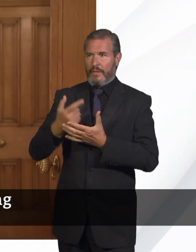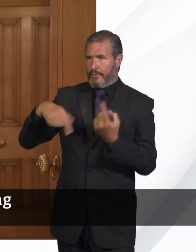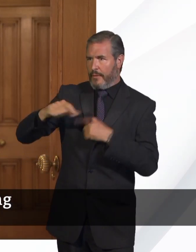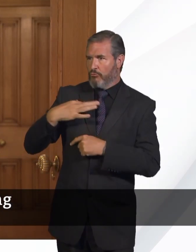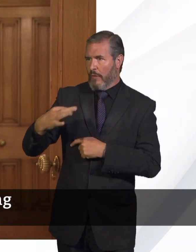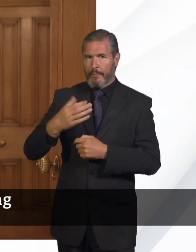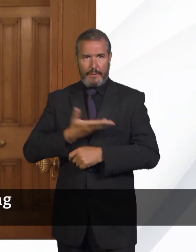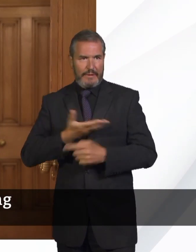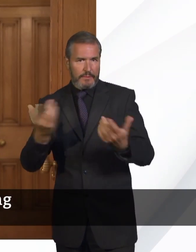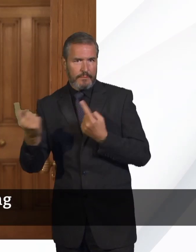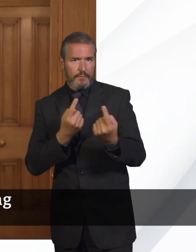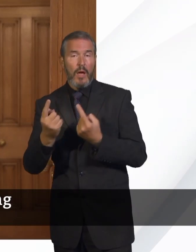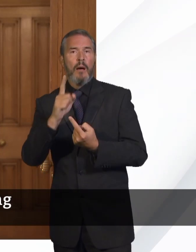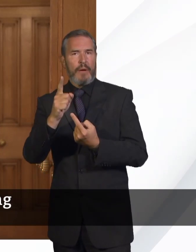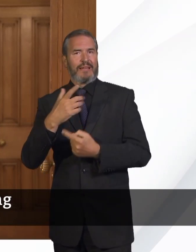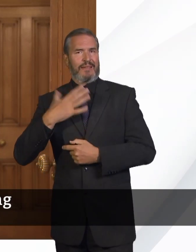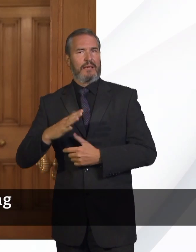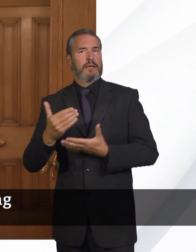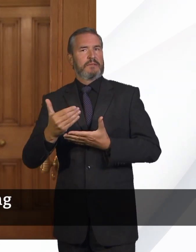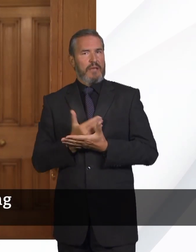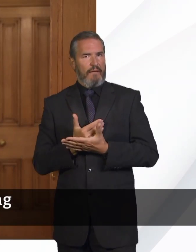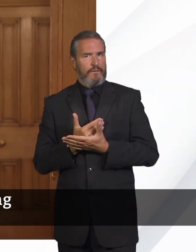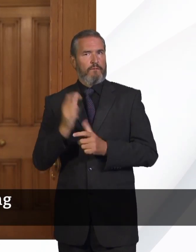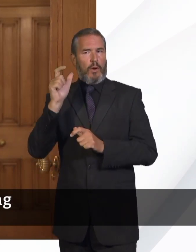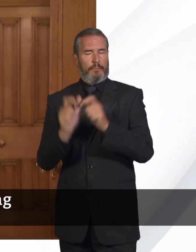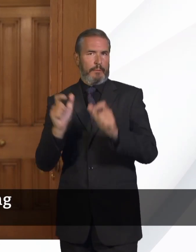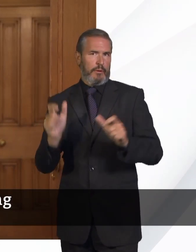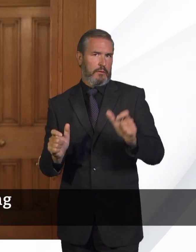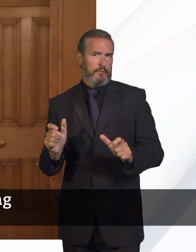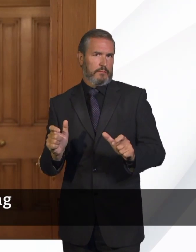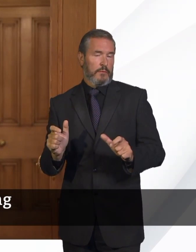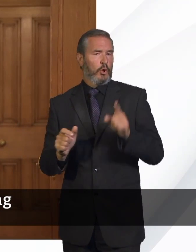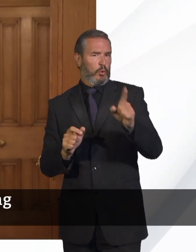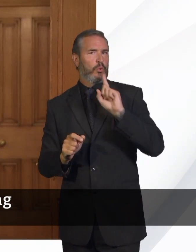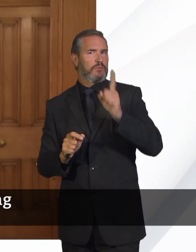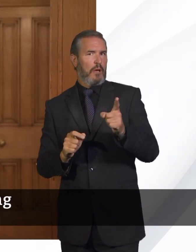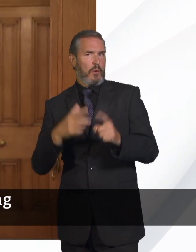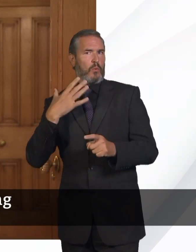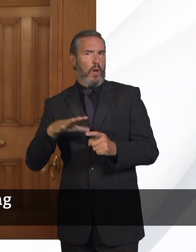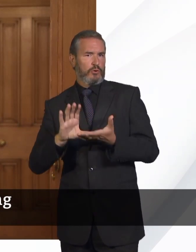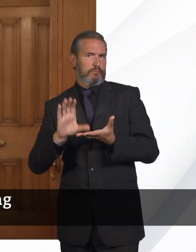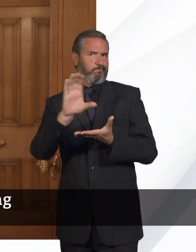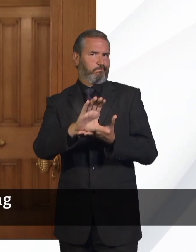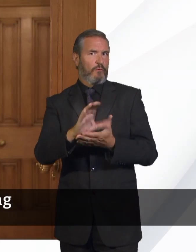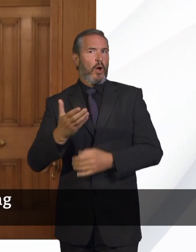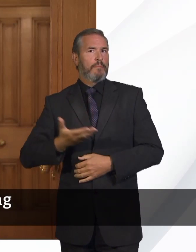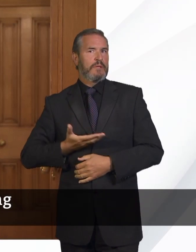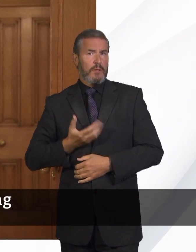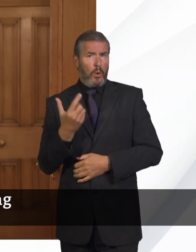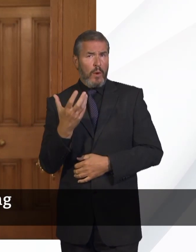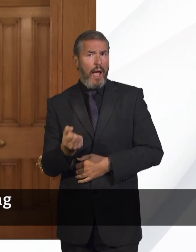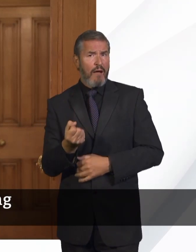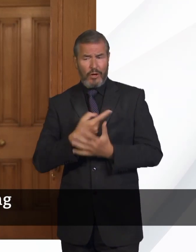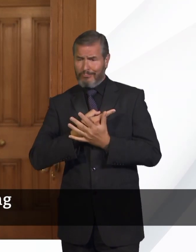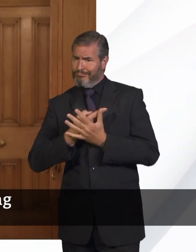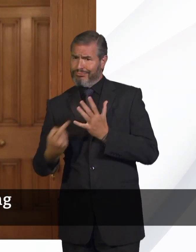is about keeping people safe. And you talked about support for businesses. There is a huge range of support that we have